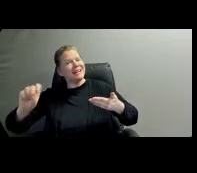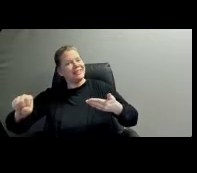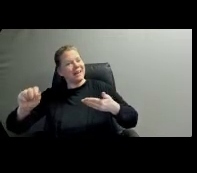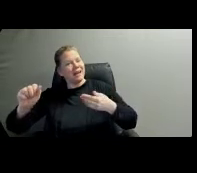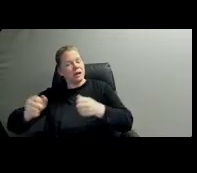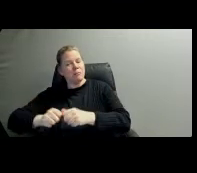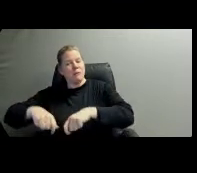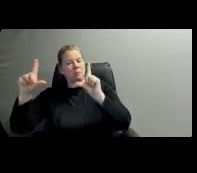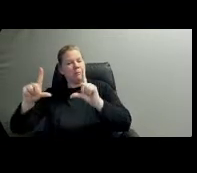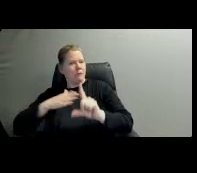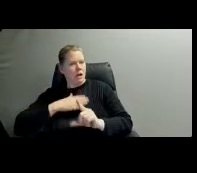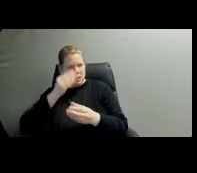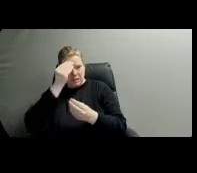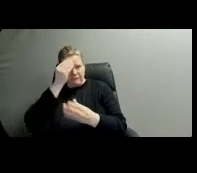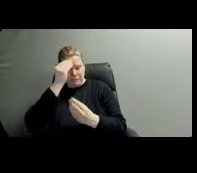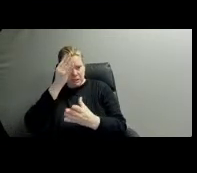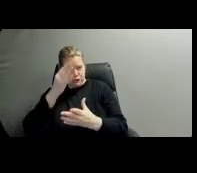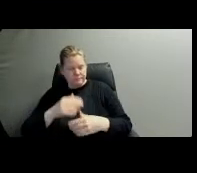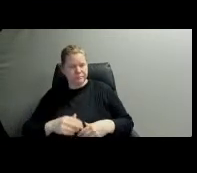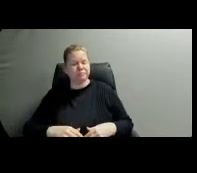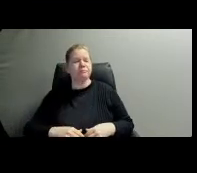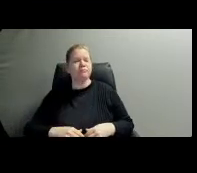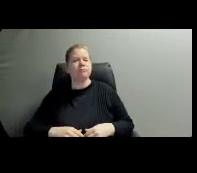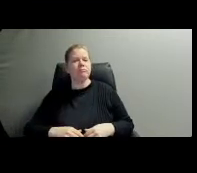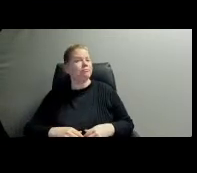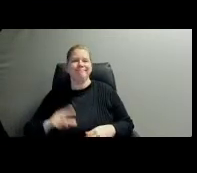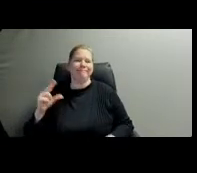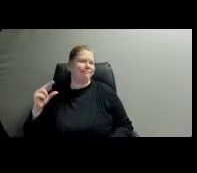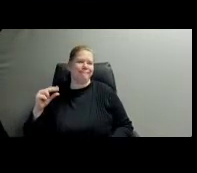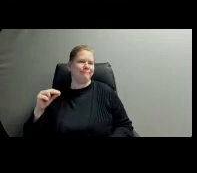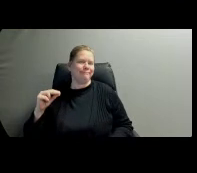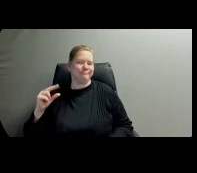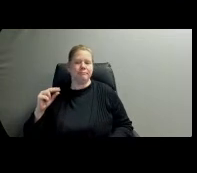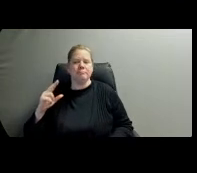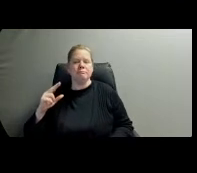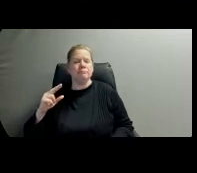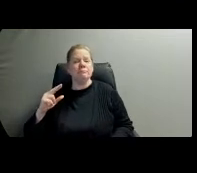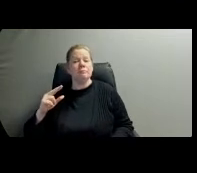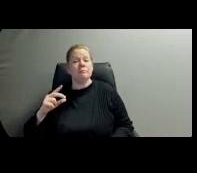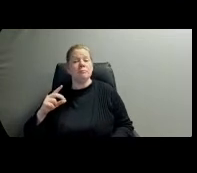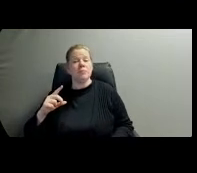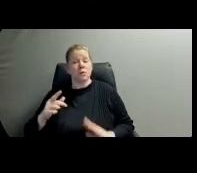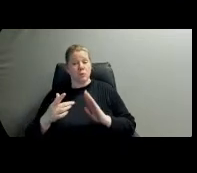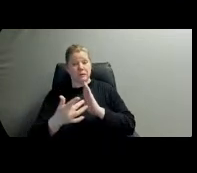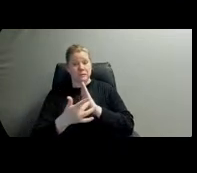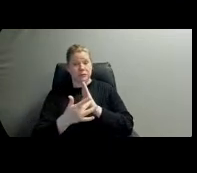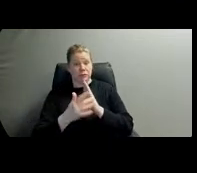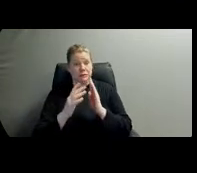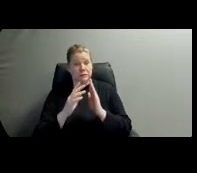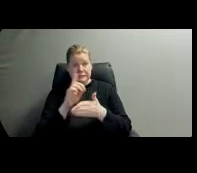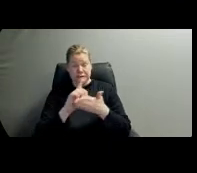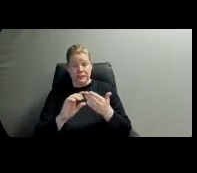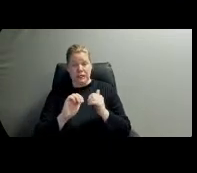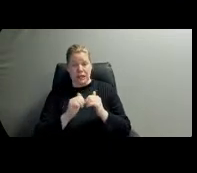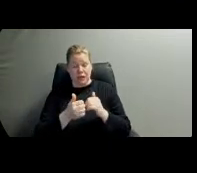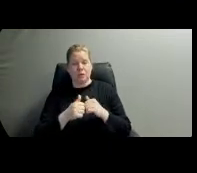that particular model training? Absolutely not. So the technology is designed is that the